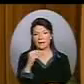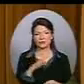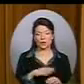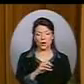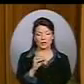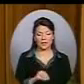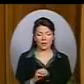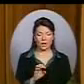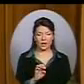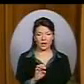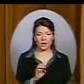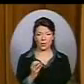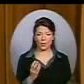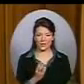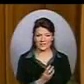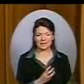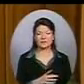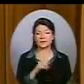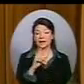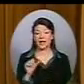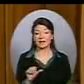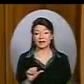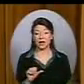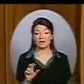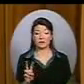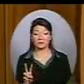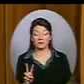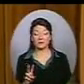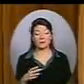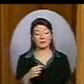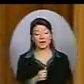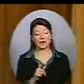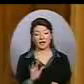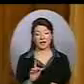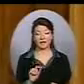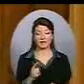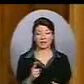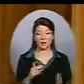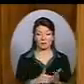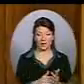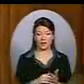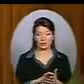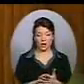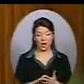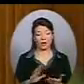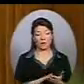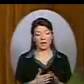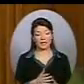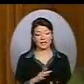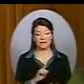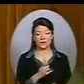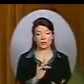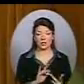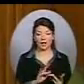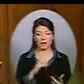paid $21,000 to First Contact to make calls for her campaign. If they said they were calling on behalf of the Liberal Party and asked for these